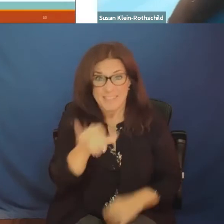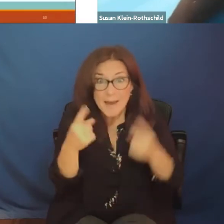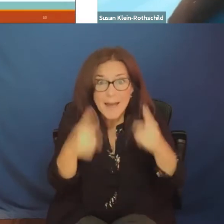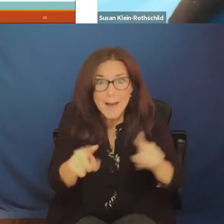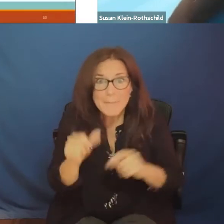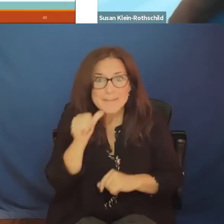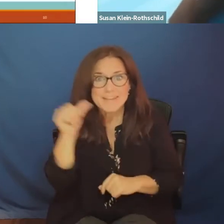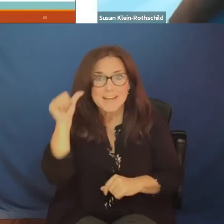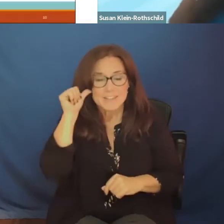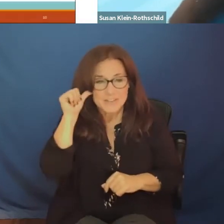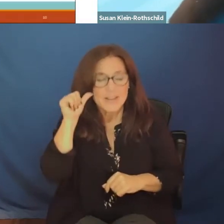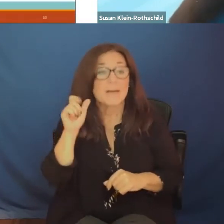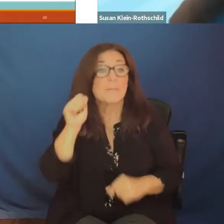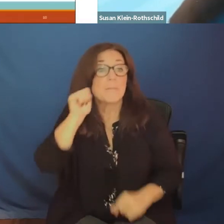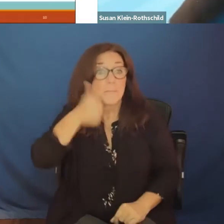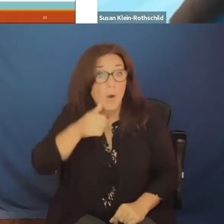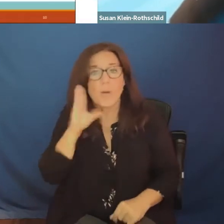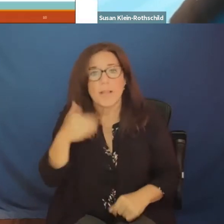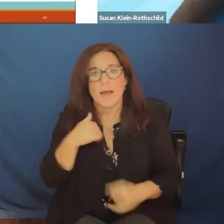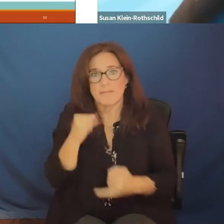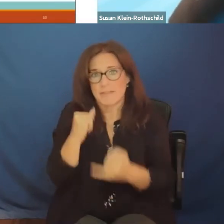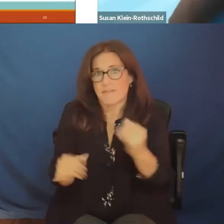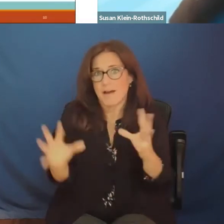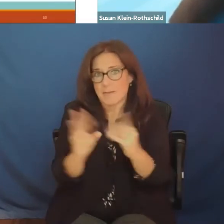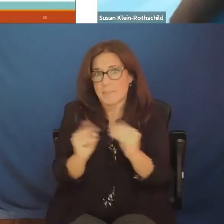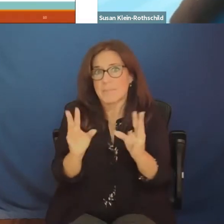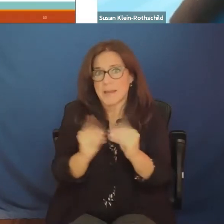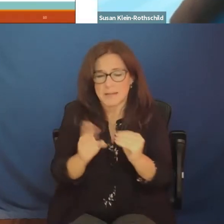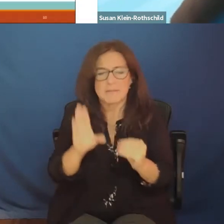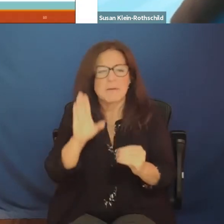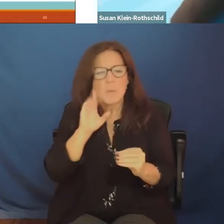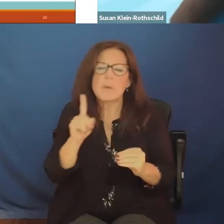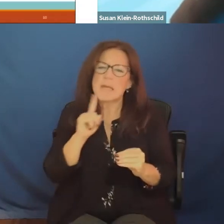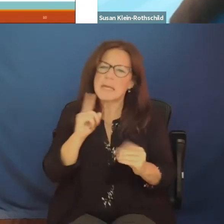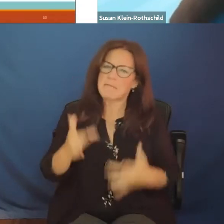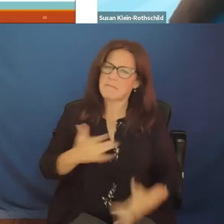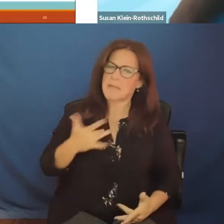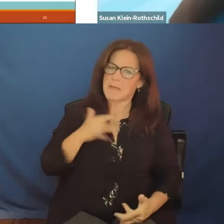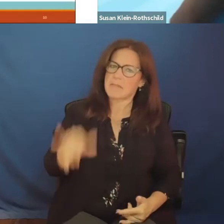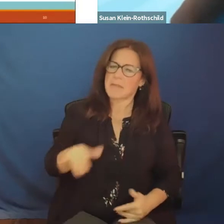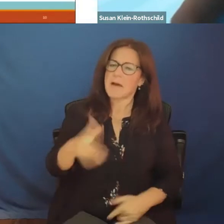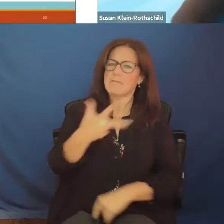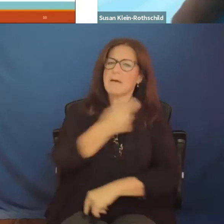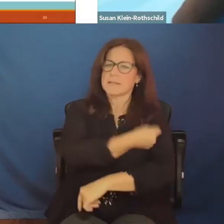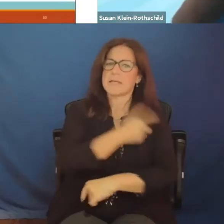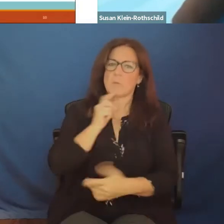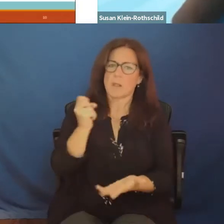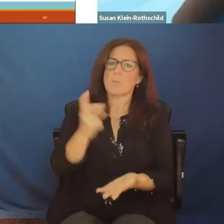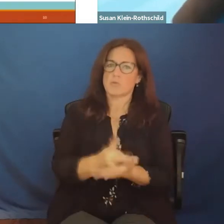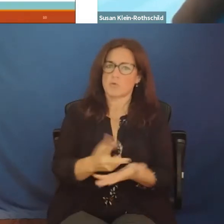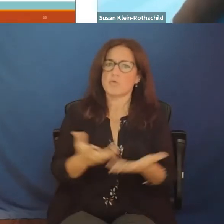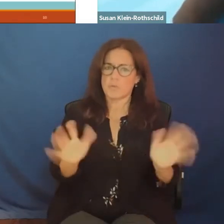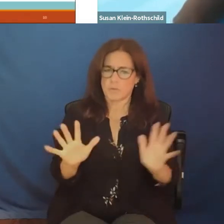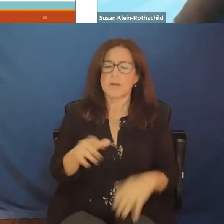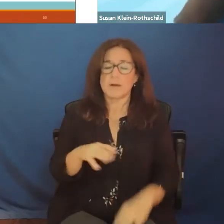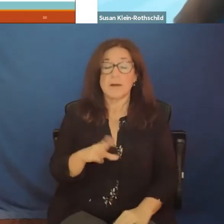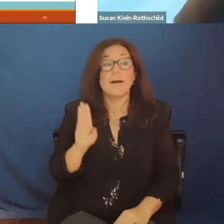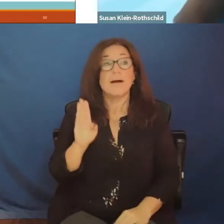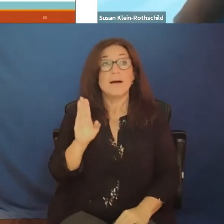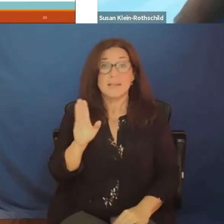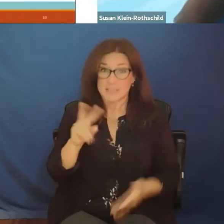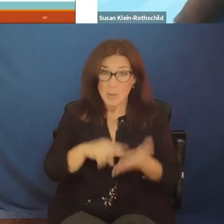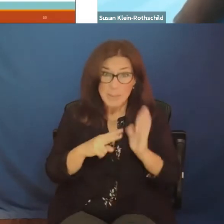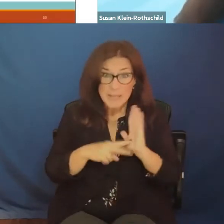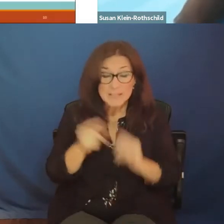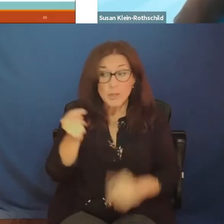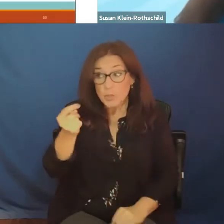Tomorrow is our final meeting. We expect the vaccine to be approved. And I want people to know that By Thursday, as soon as